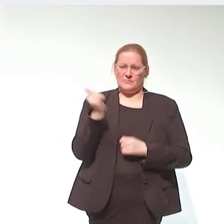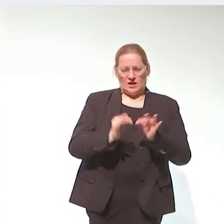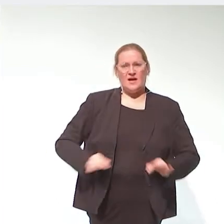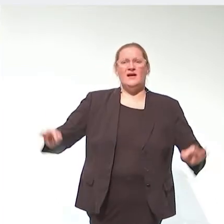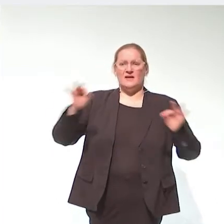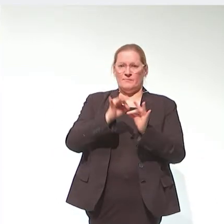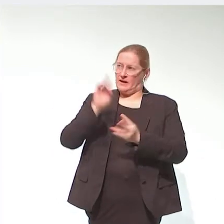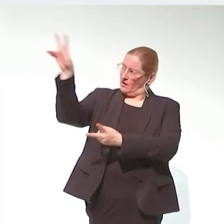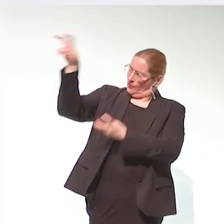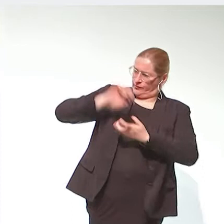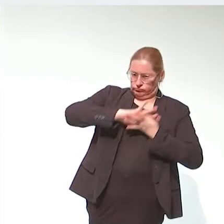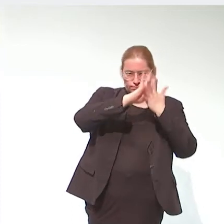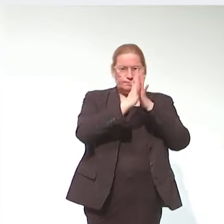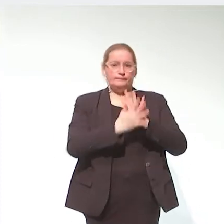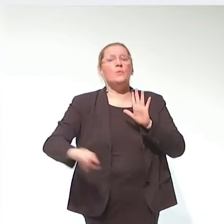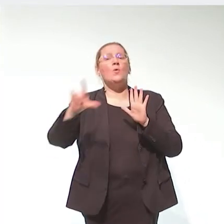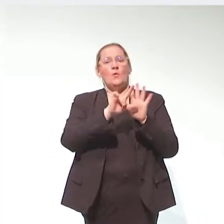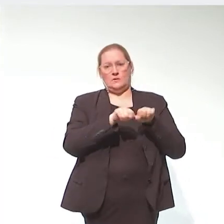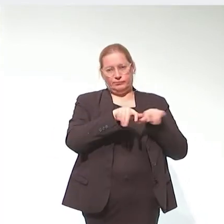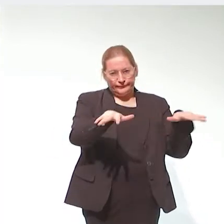is 28th of June. And